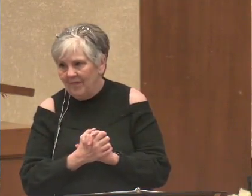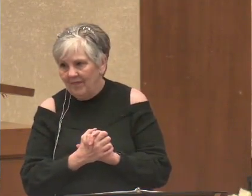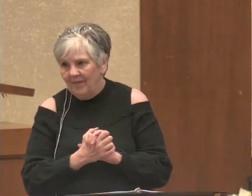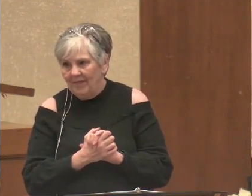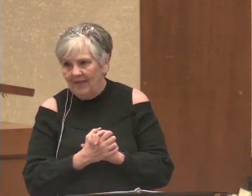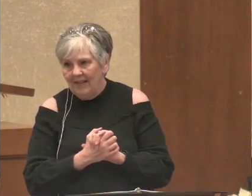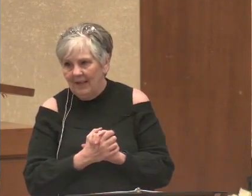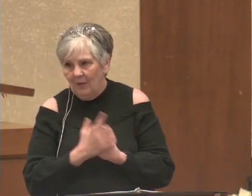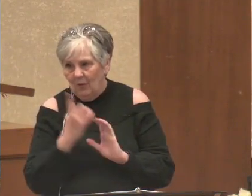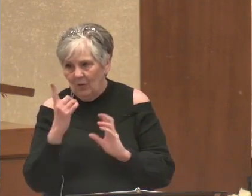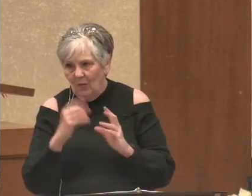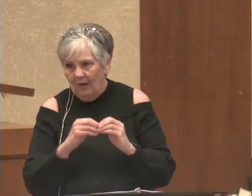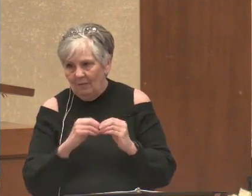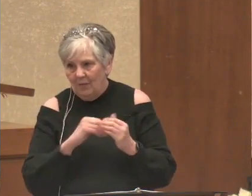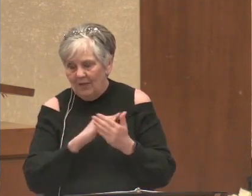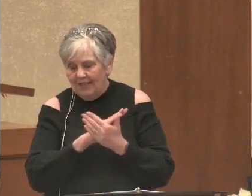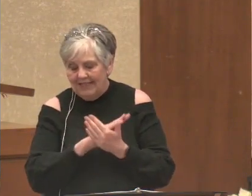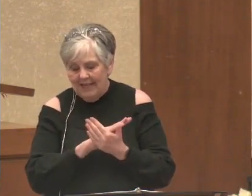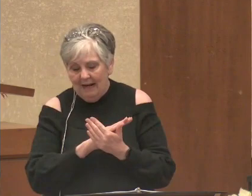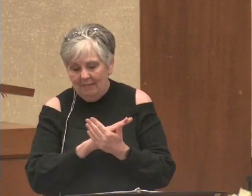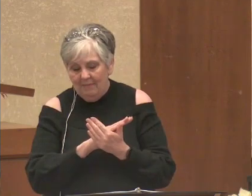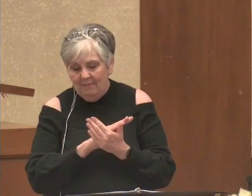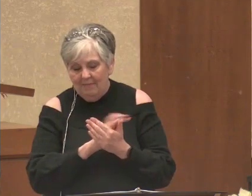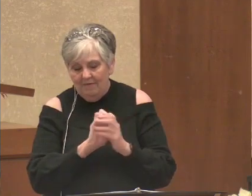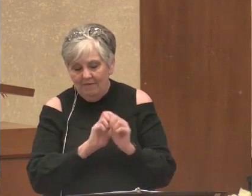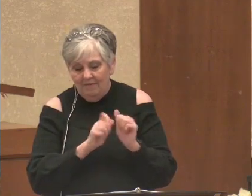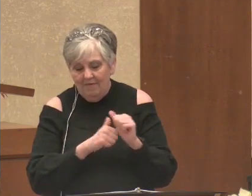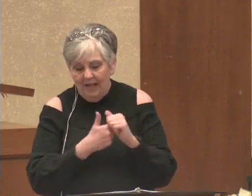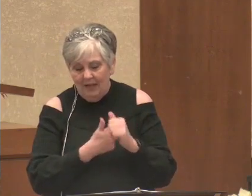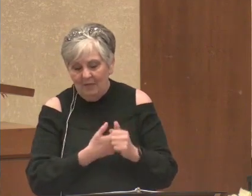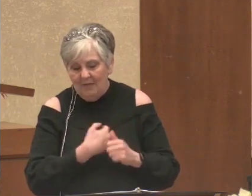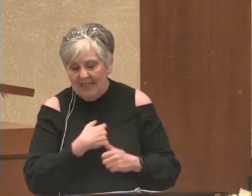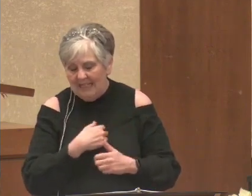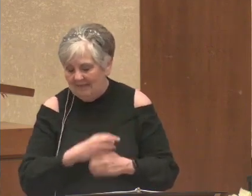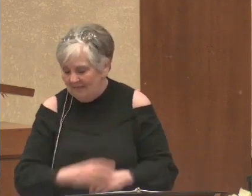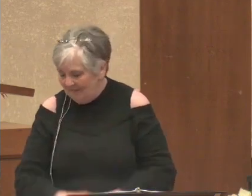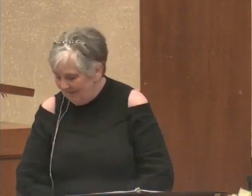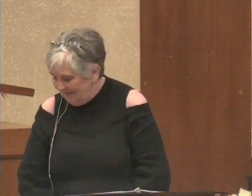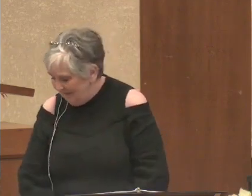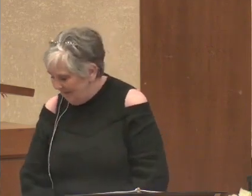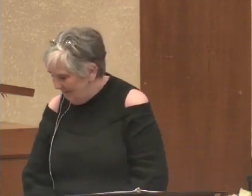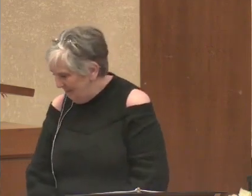All right, one more stop on our trip. Follow me.